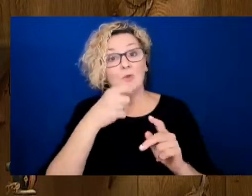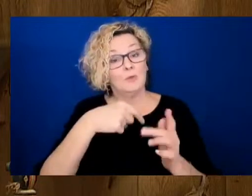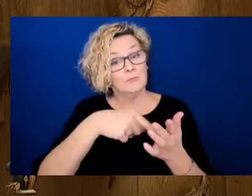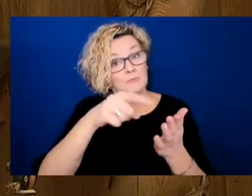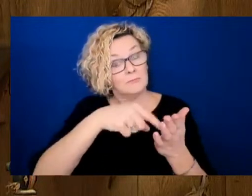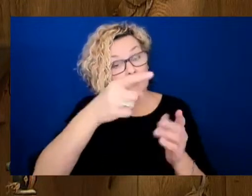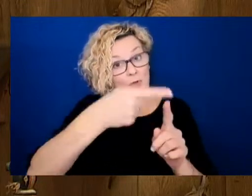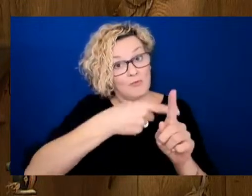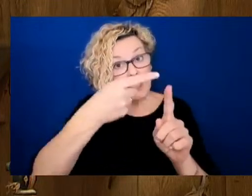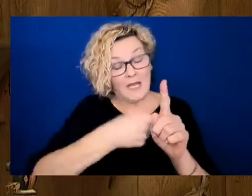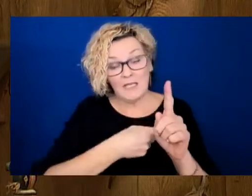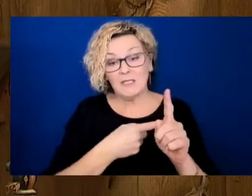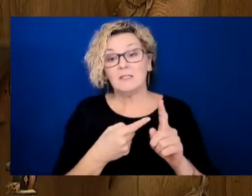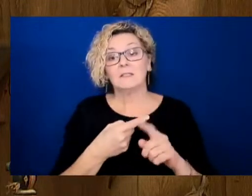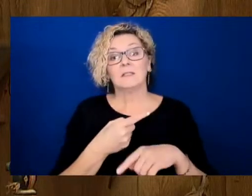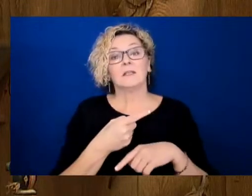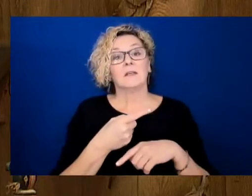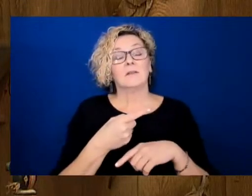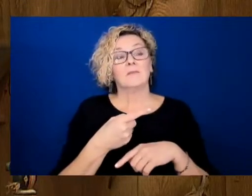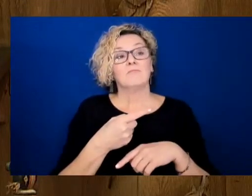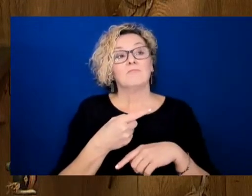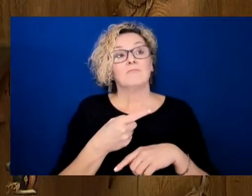get on the ownership ladder.